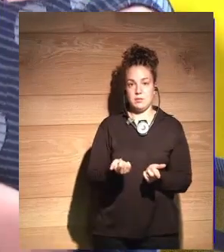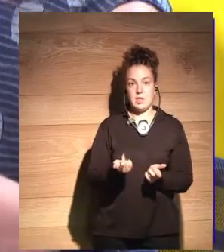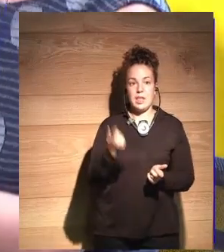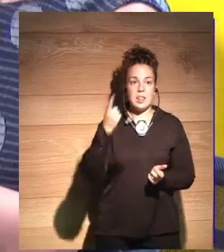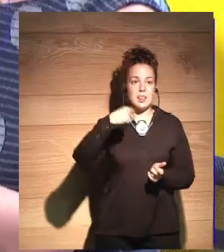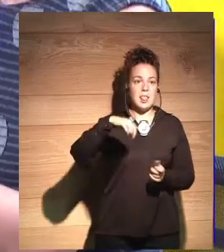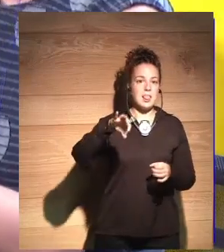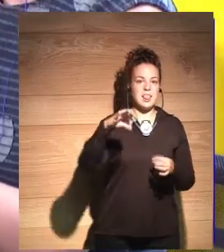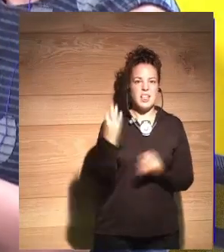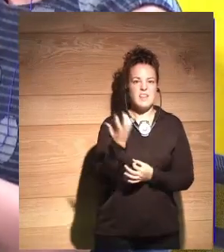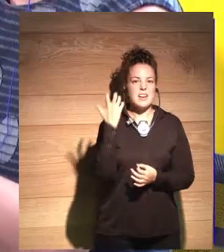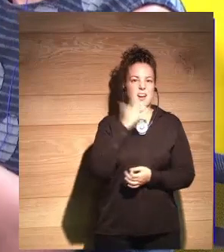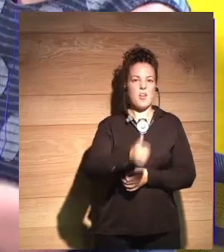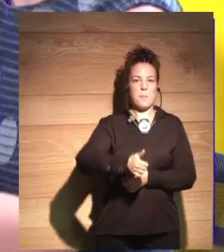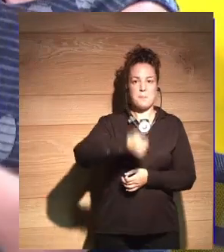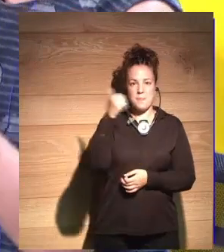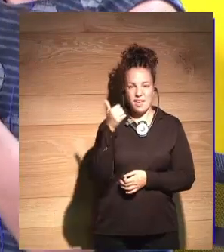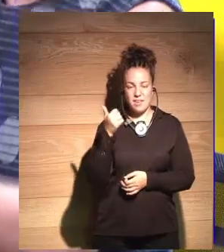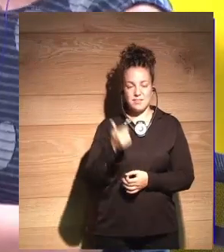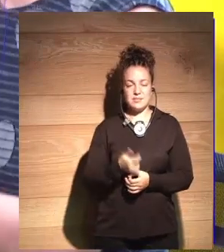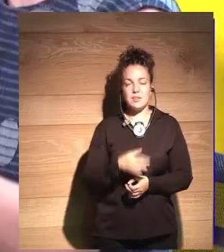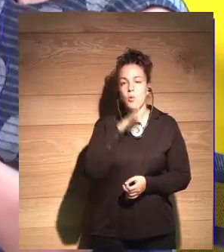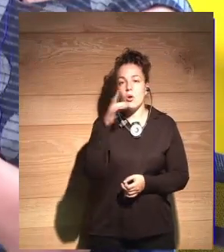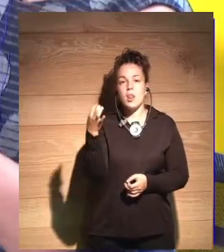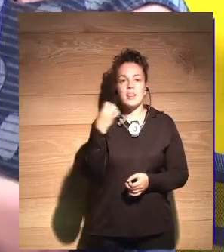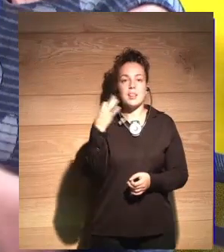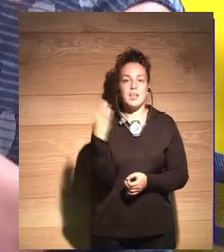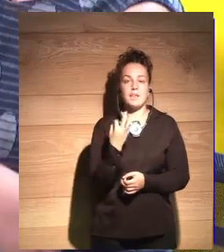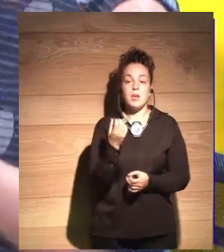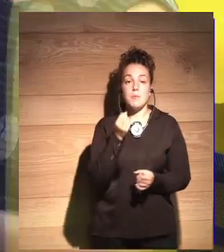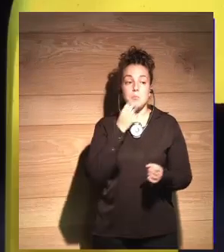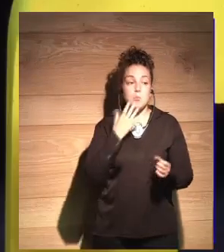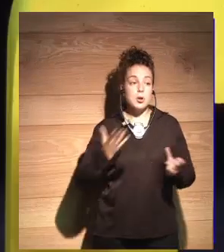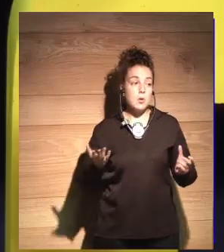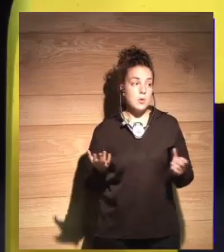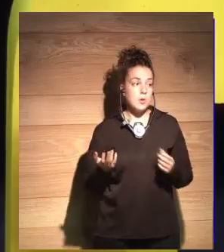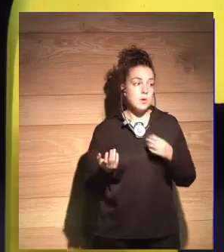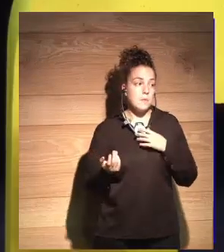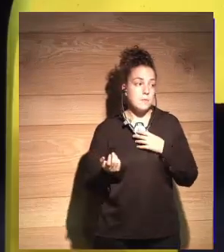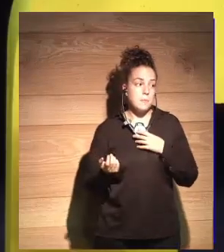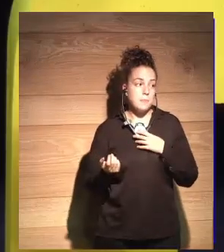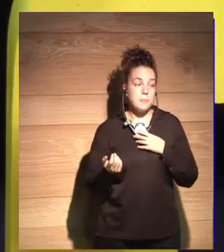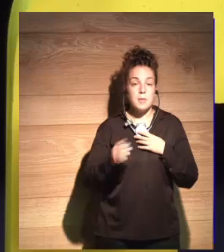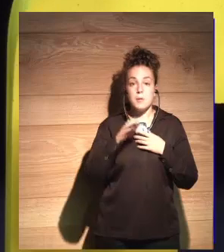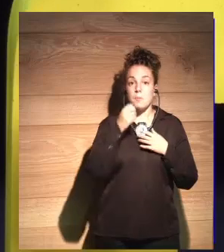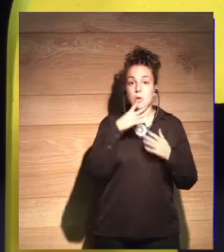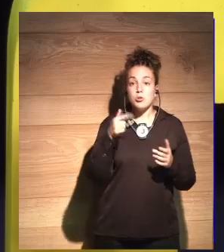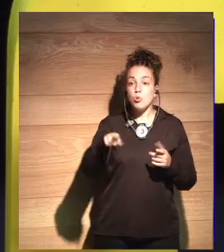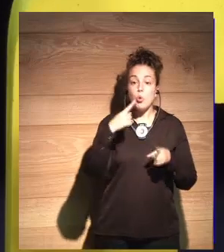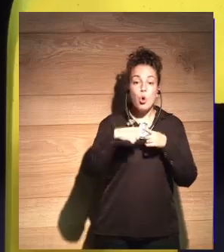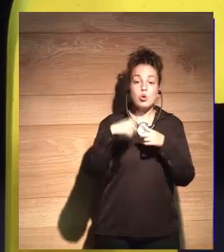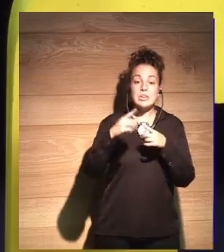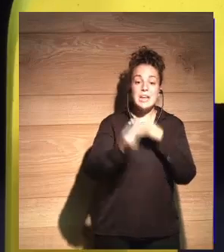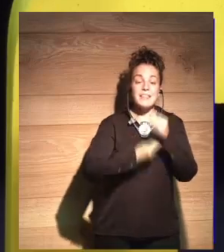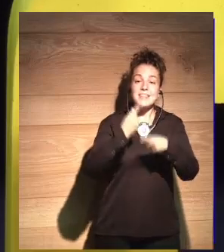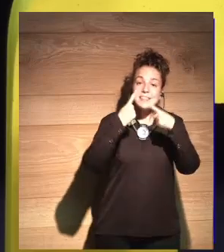So which is why I'm really excited about like queer media, underground media, is that you're just making stuff that's different. And now that there's a